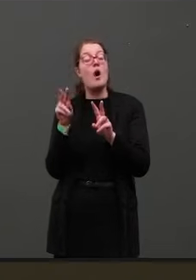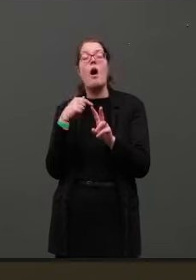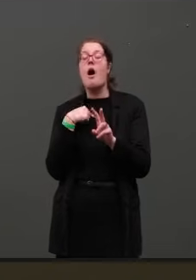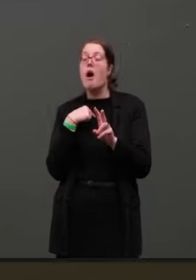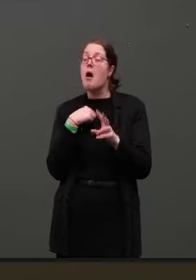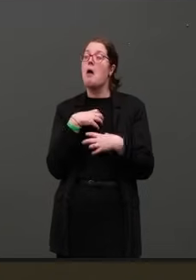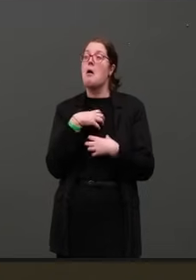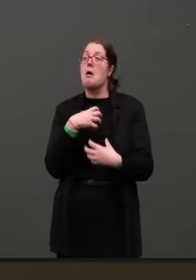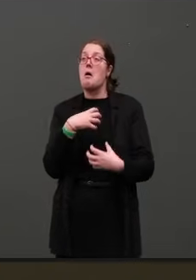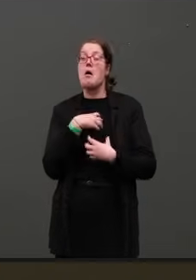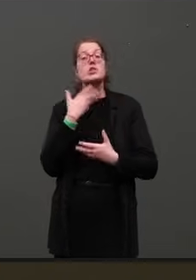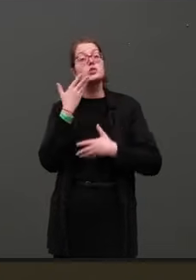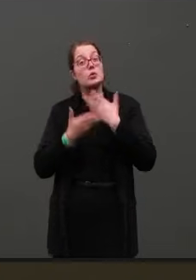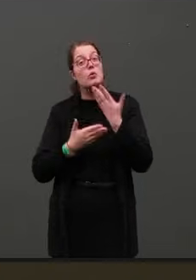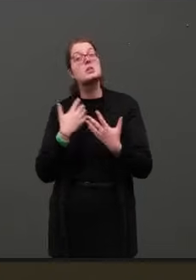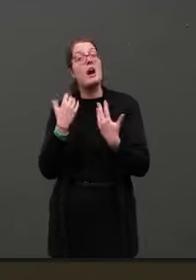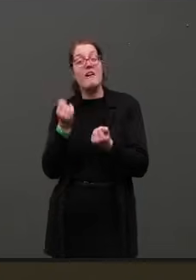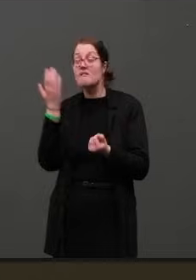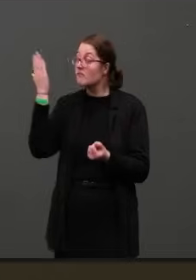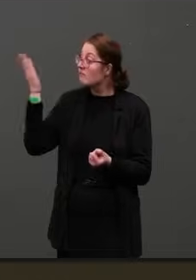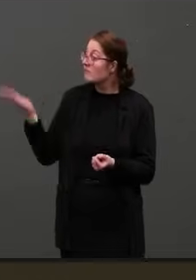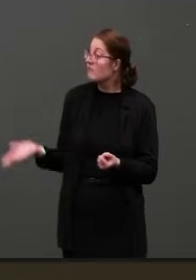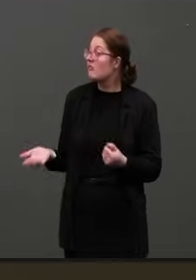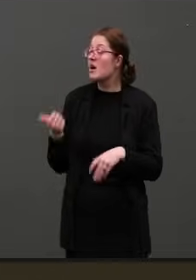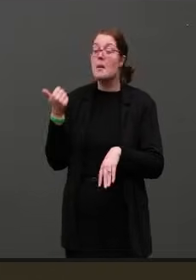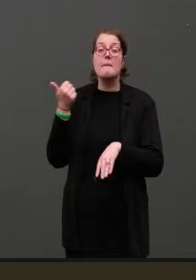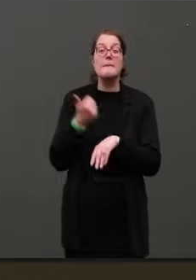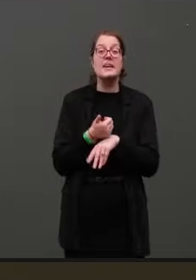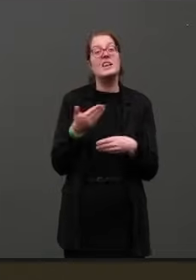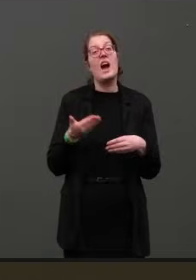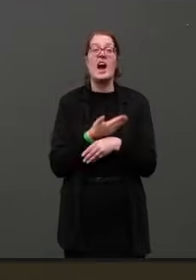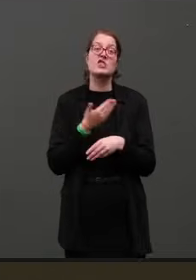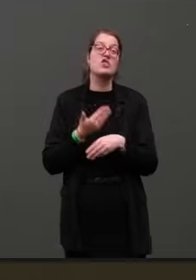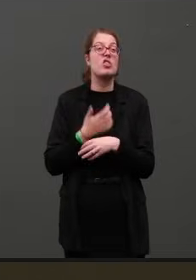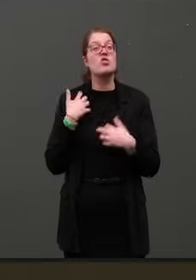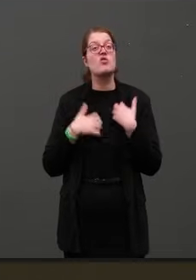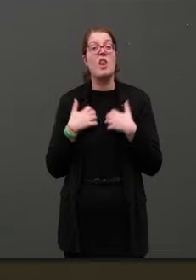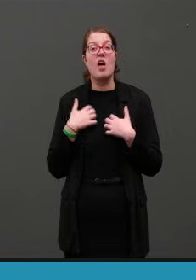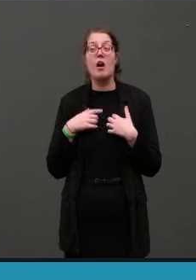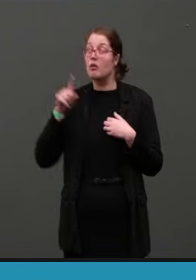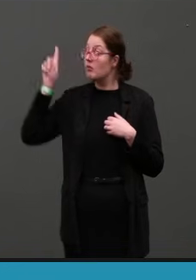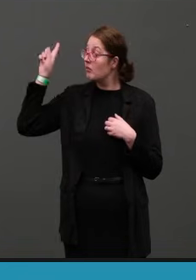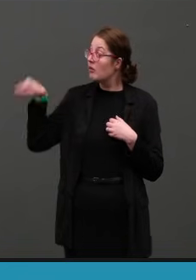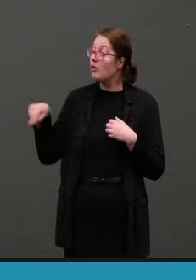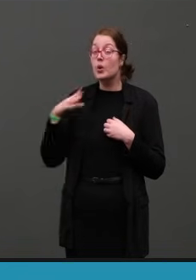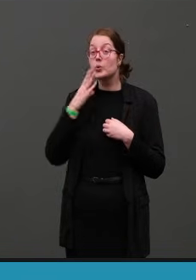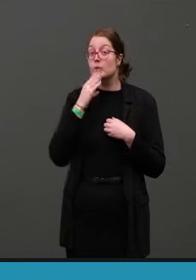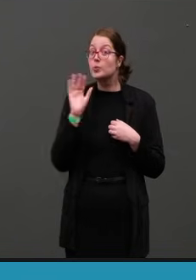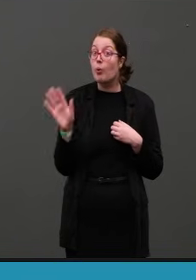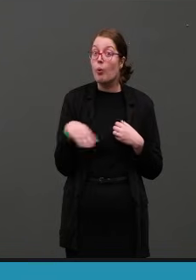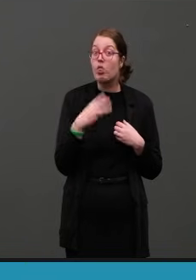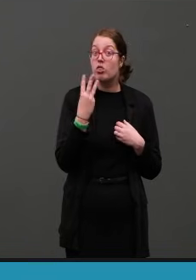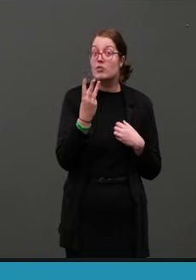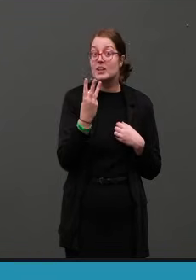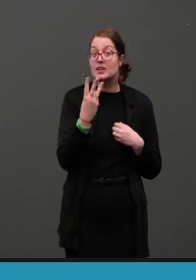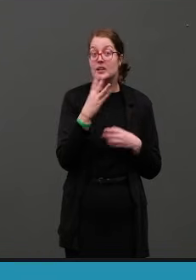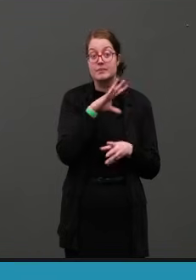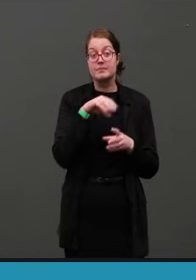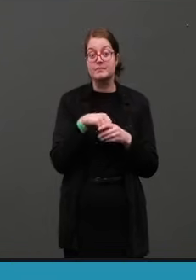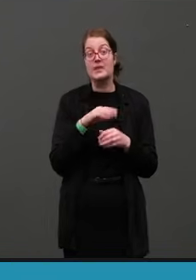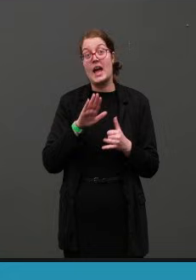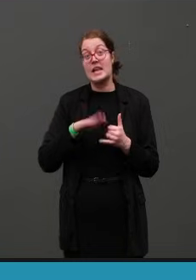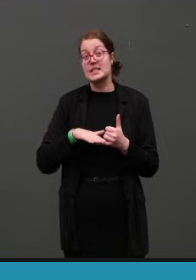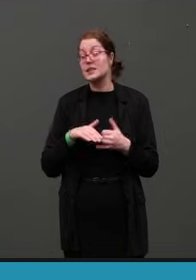do. Even a basic like action thriller will often employ all three of these techniques as part of its ending. And if you're writing,